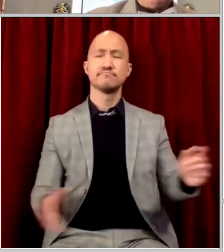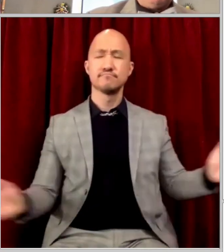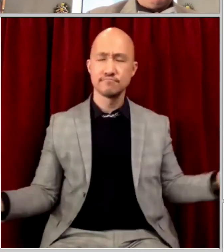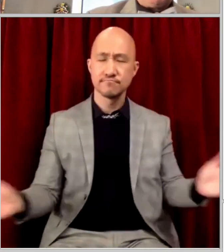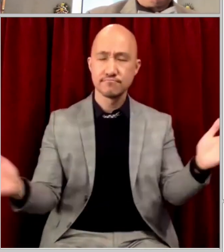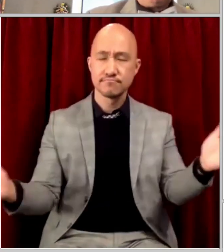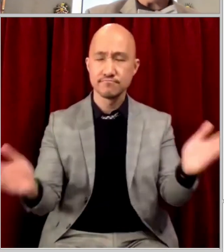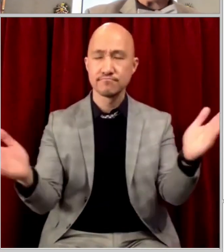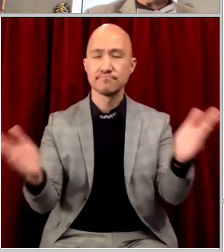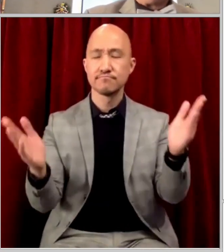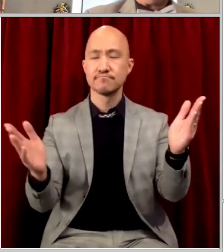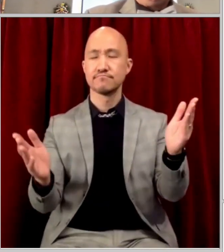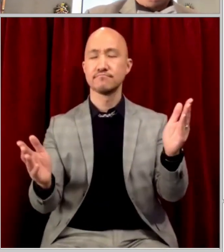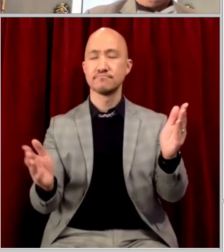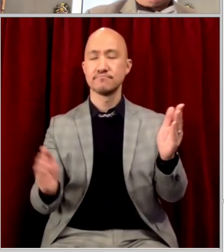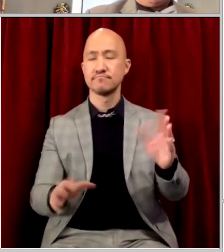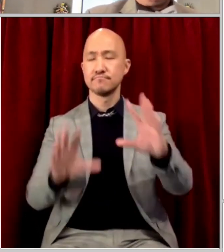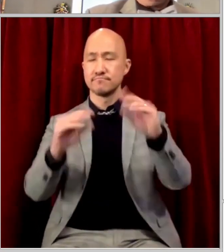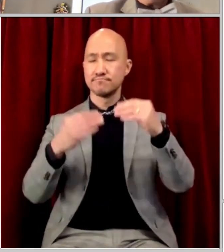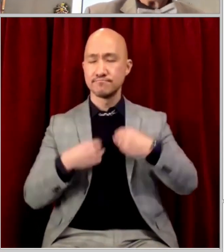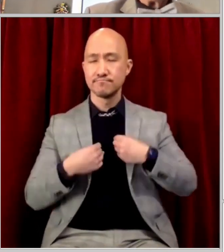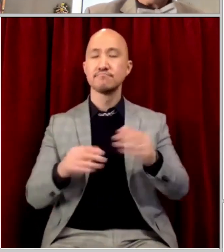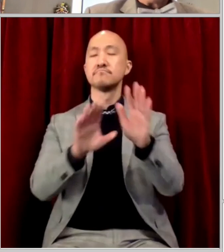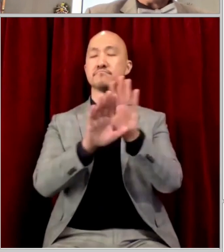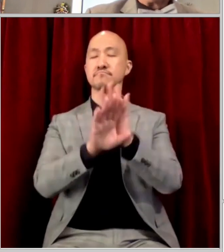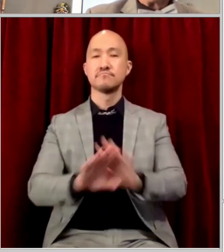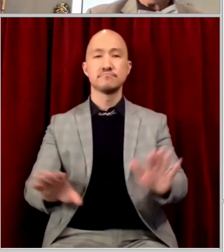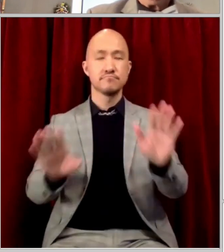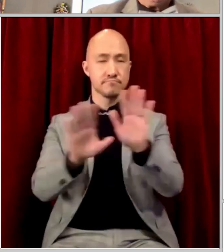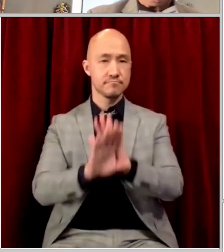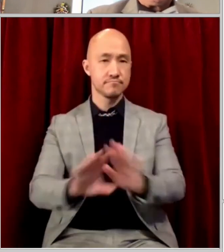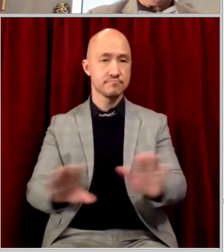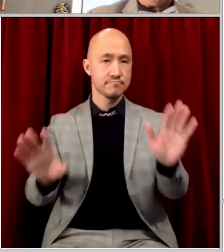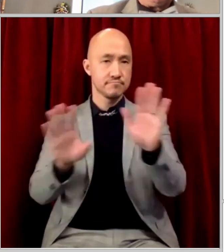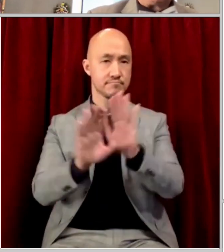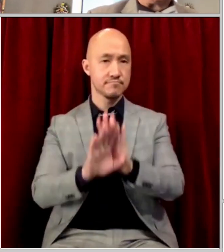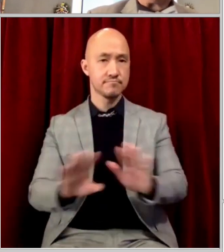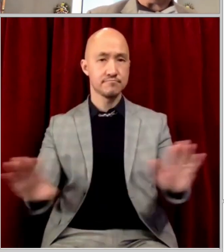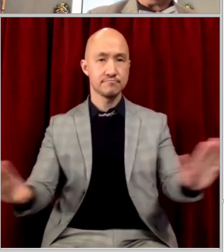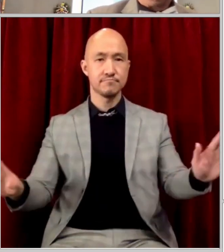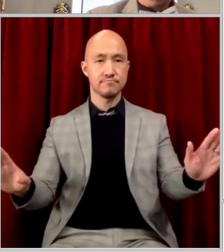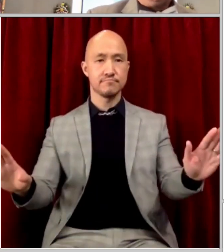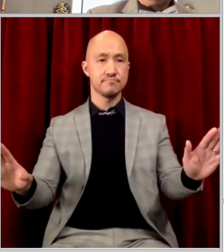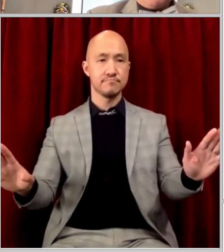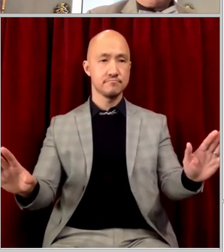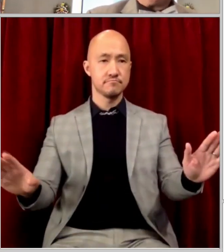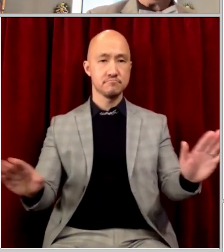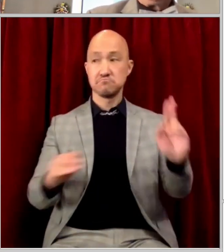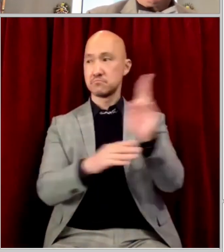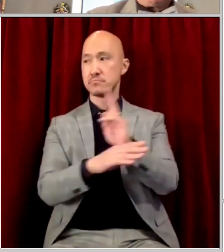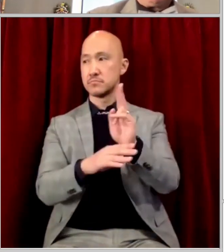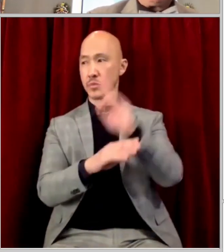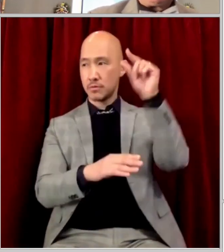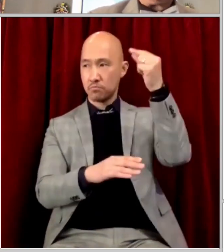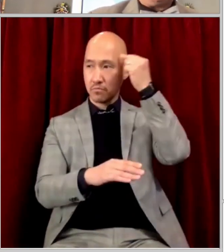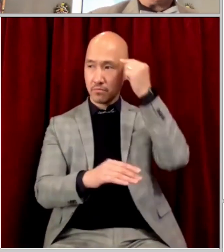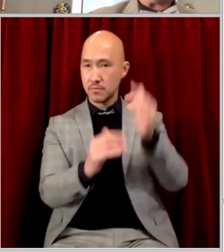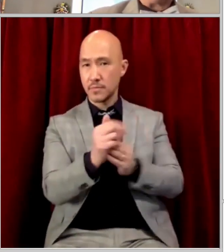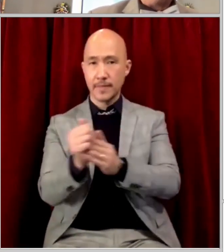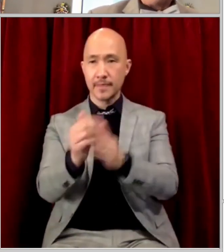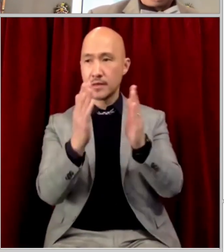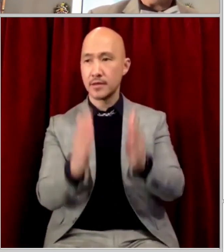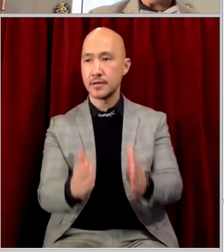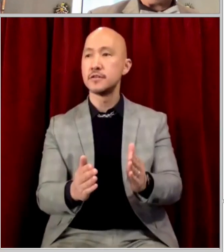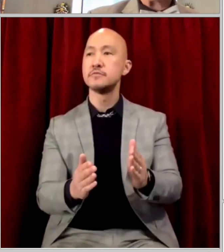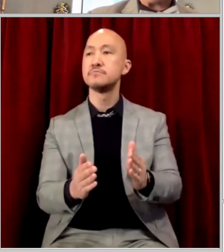resolution. The wisdom that leaders all over the world use in order to govern diligently and in